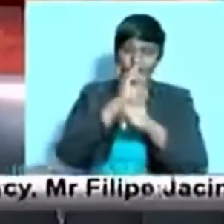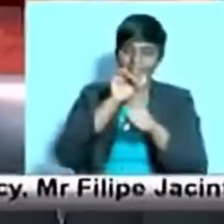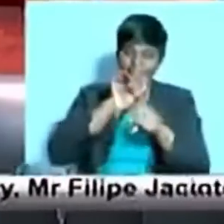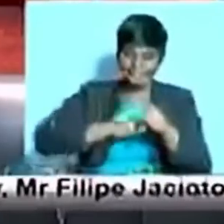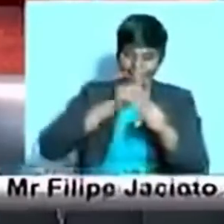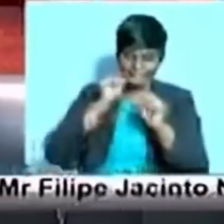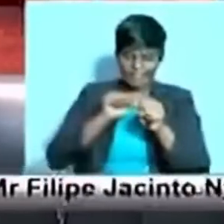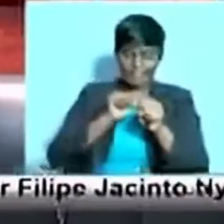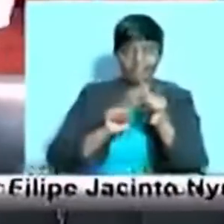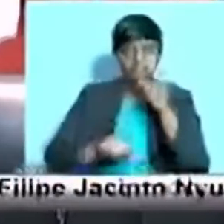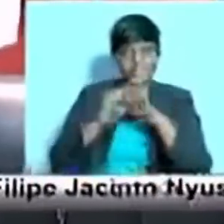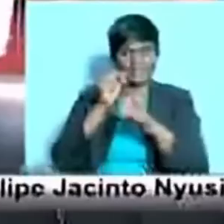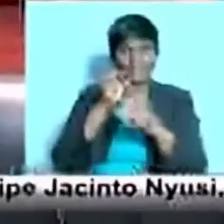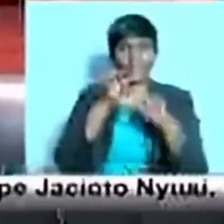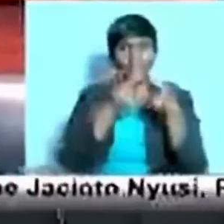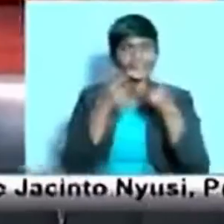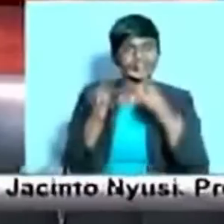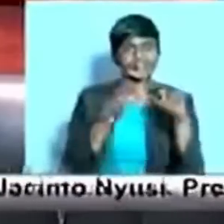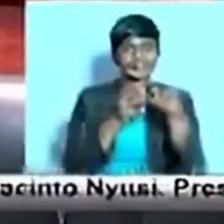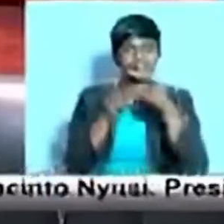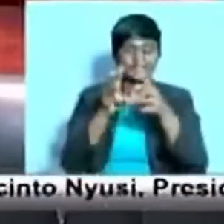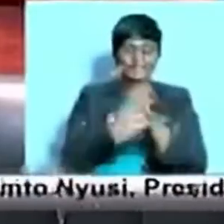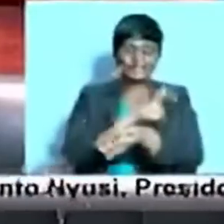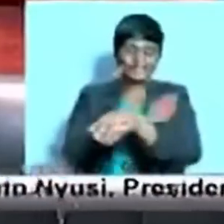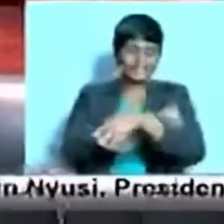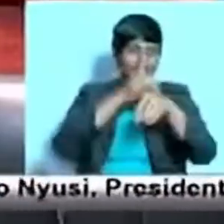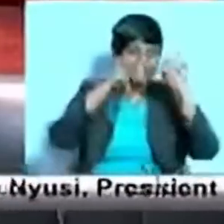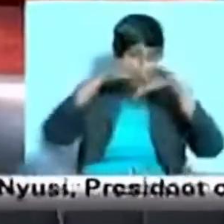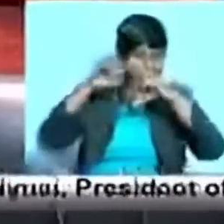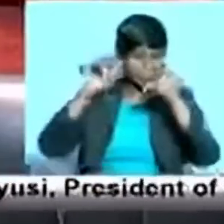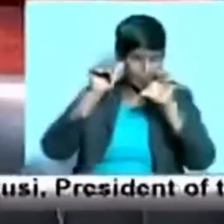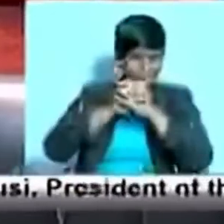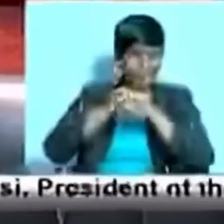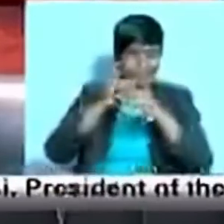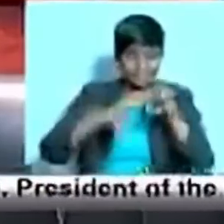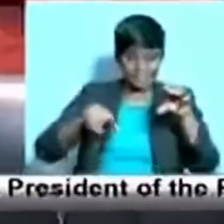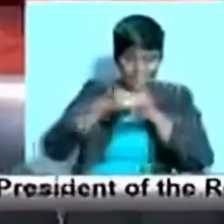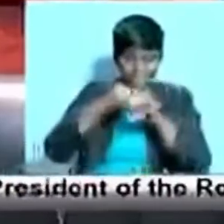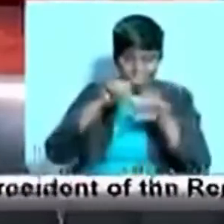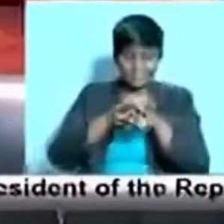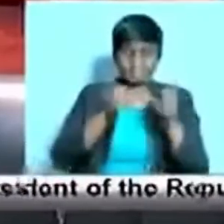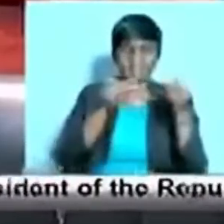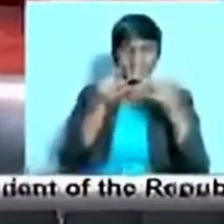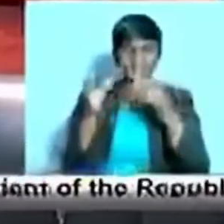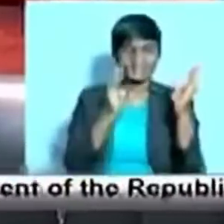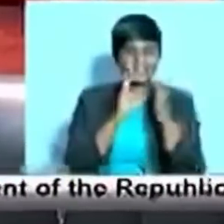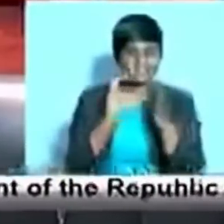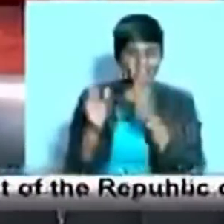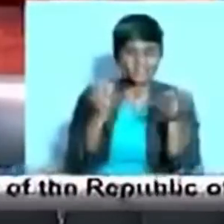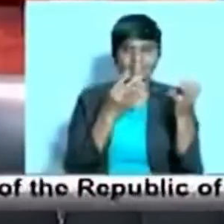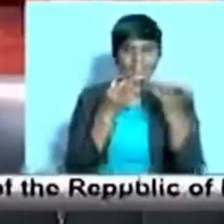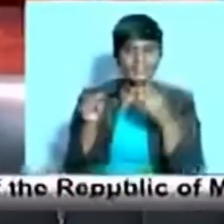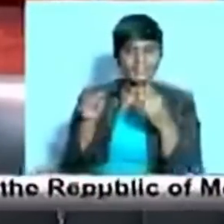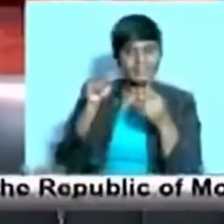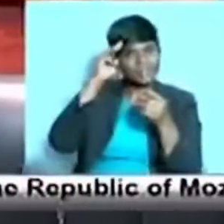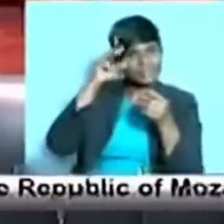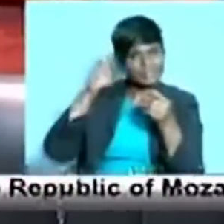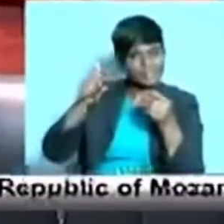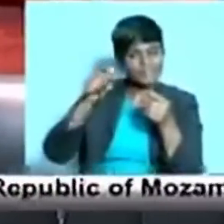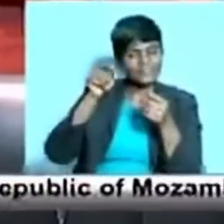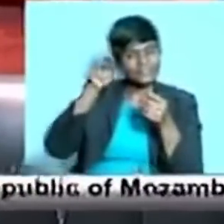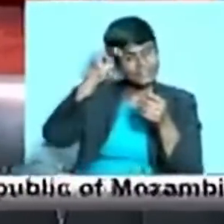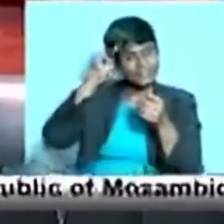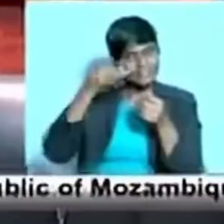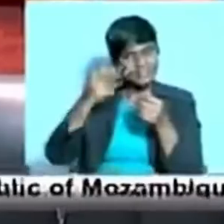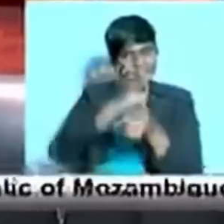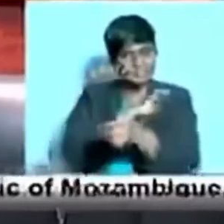we can find alternative energy, including many plans. The Minister of